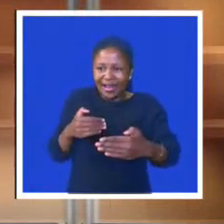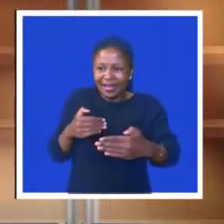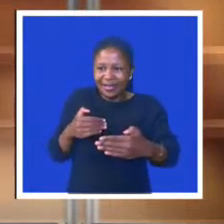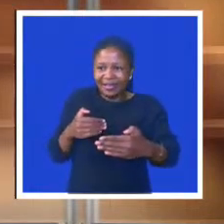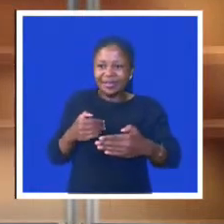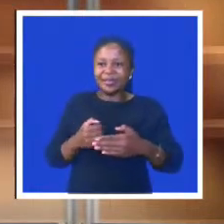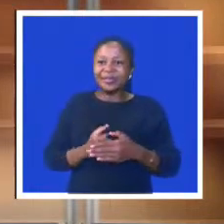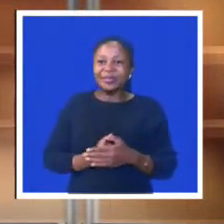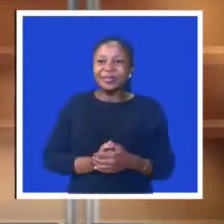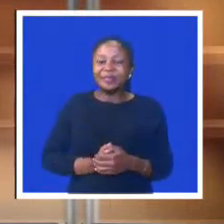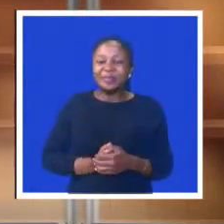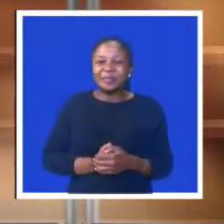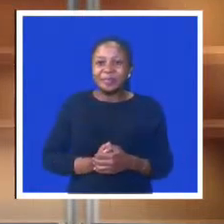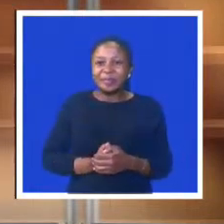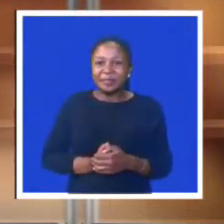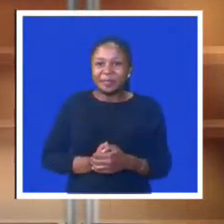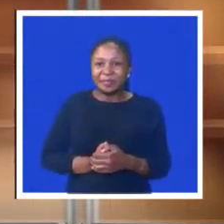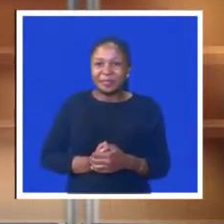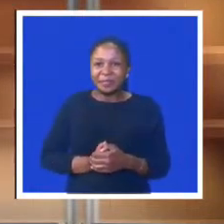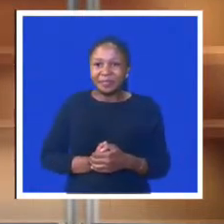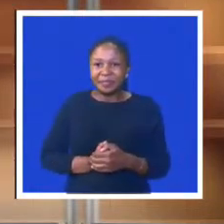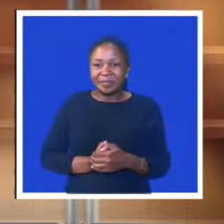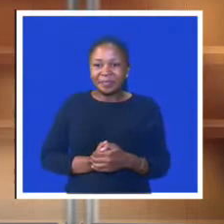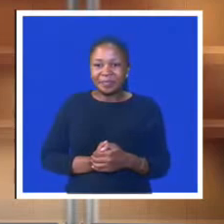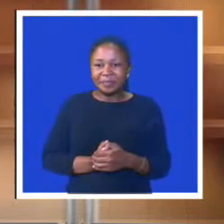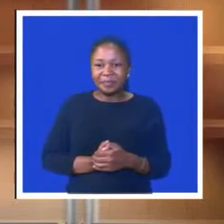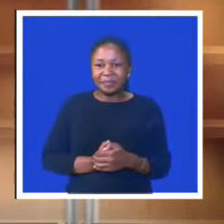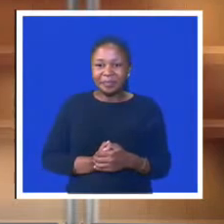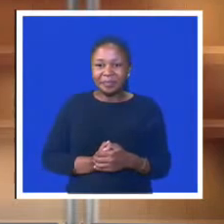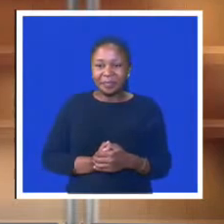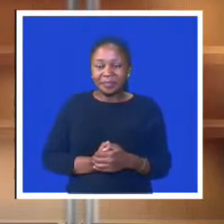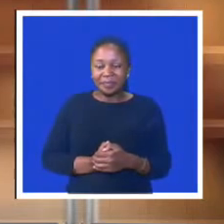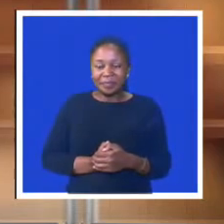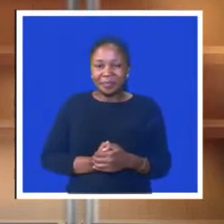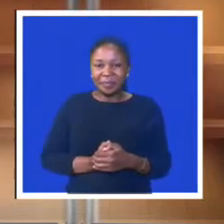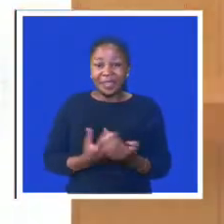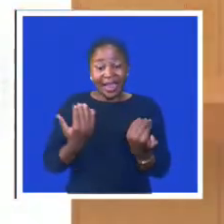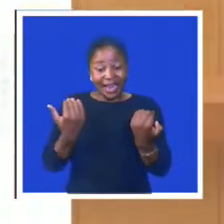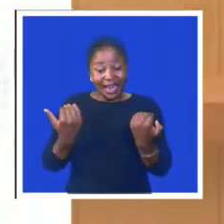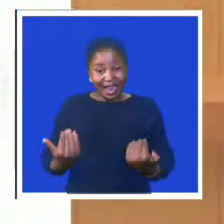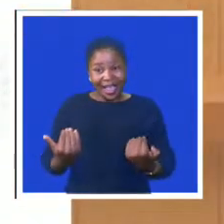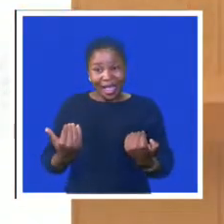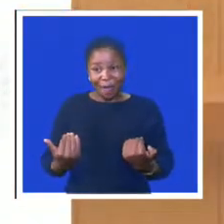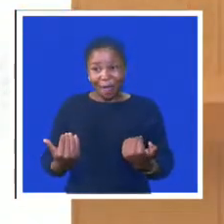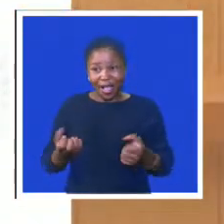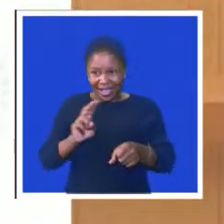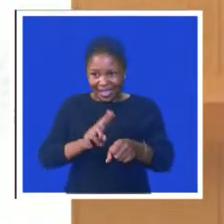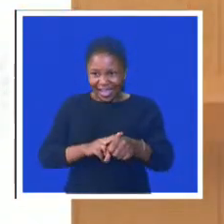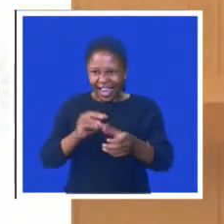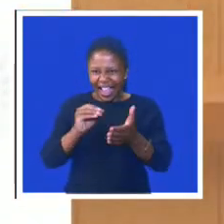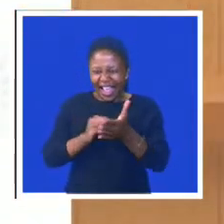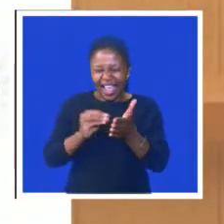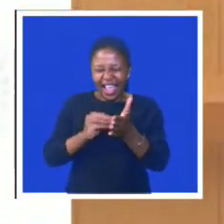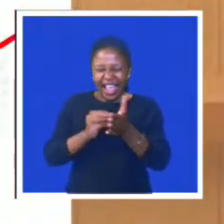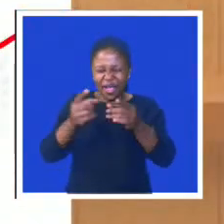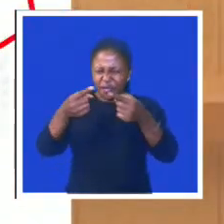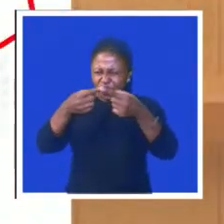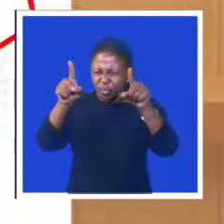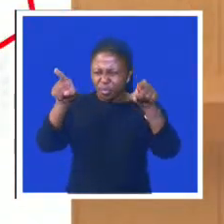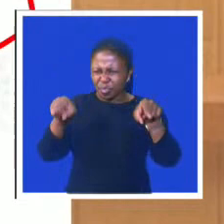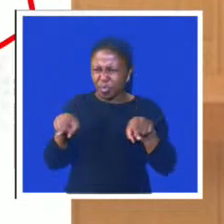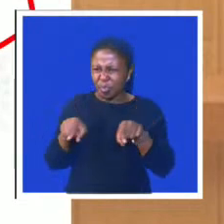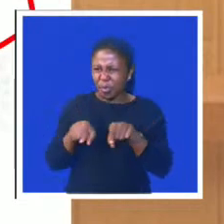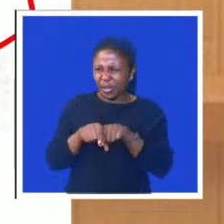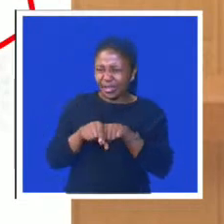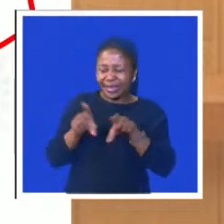Okay. Now, we also have got the box there, dear Elena. We have got the ball